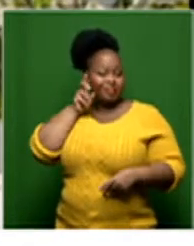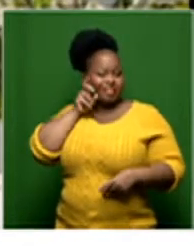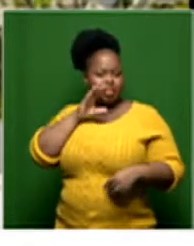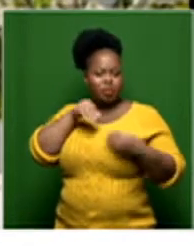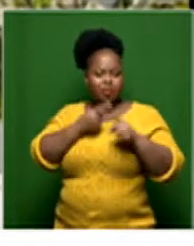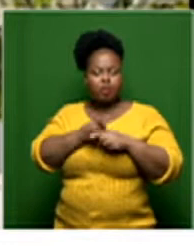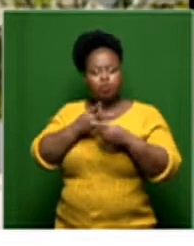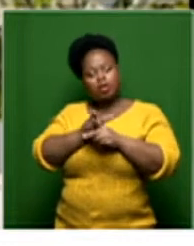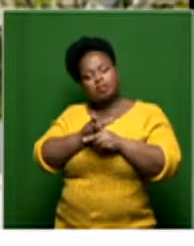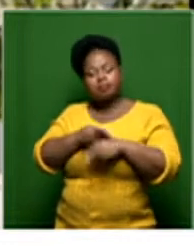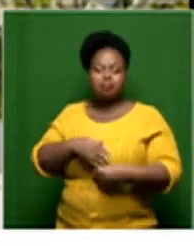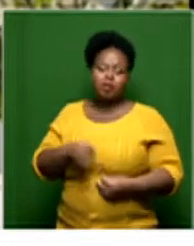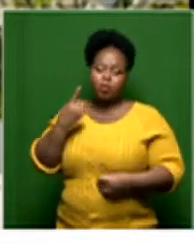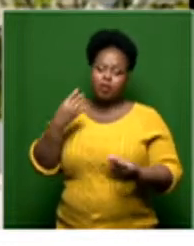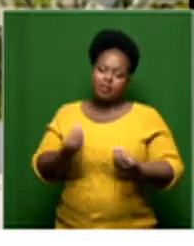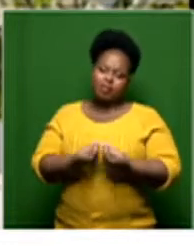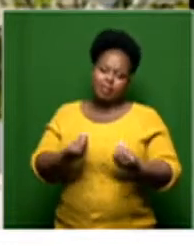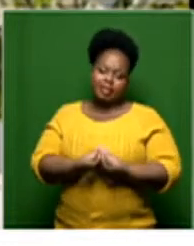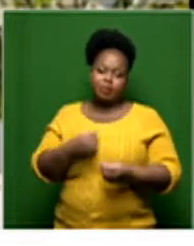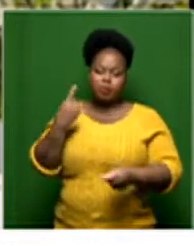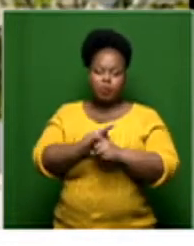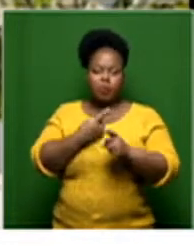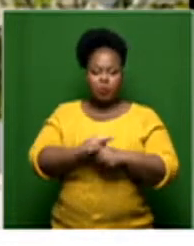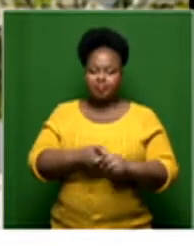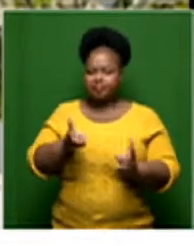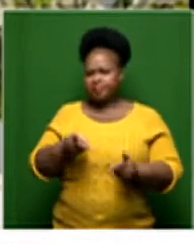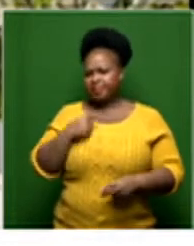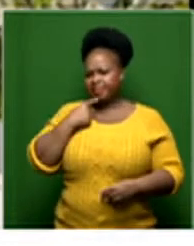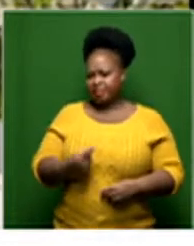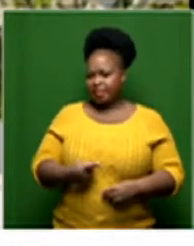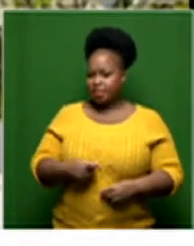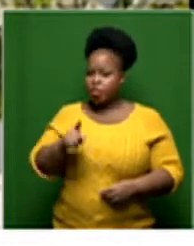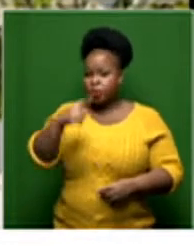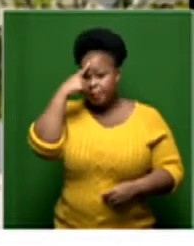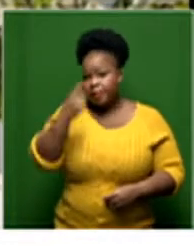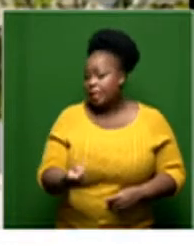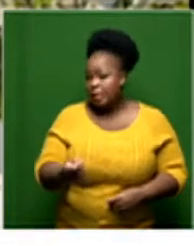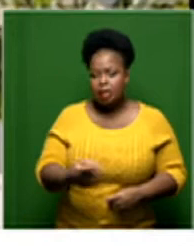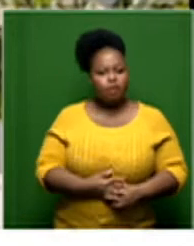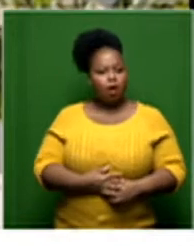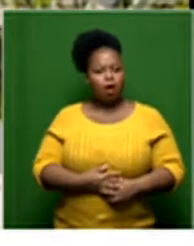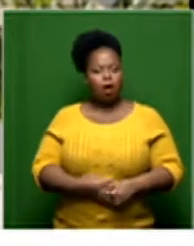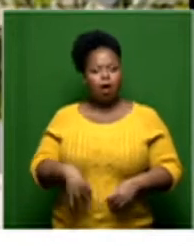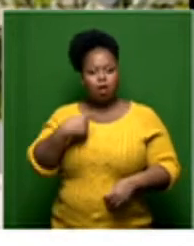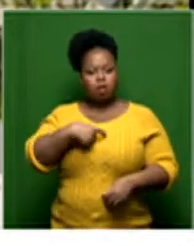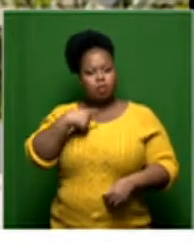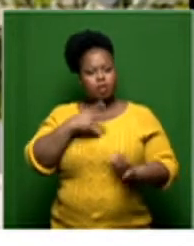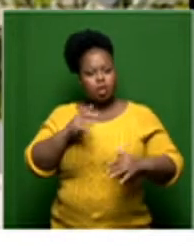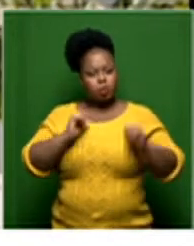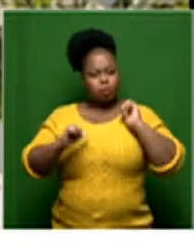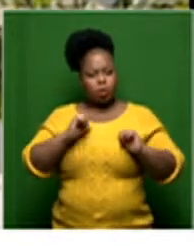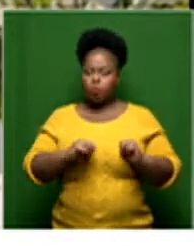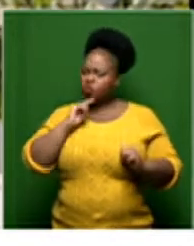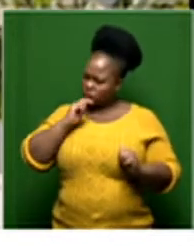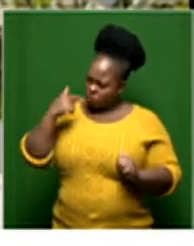about a production, one of the first things that she would often say is, did you believe the characters? I really believed